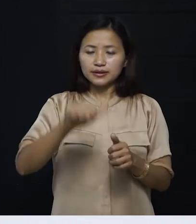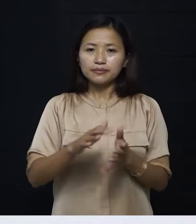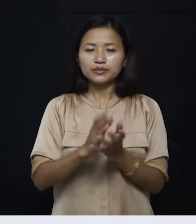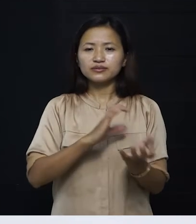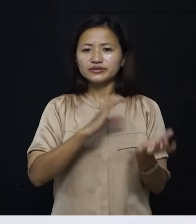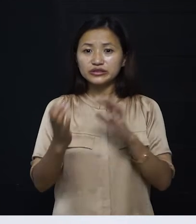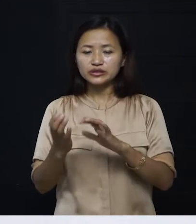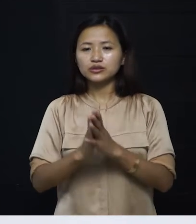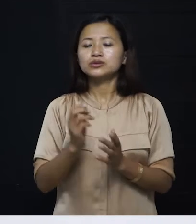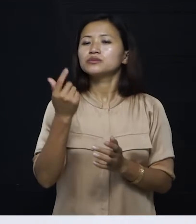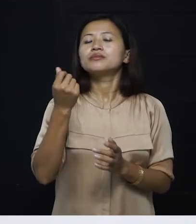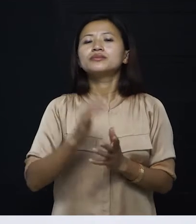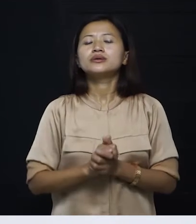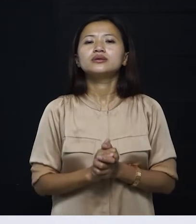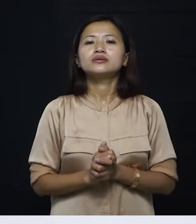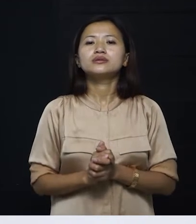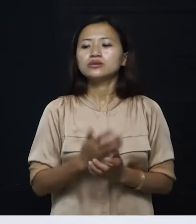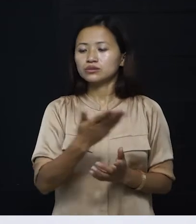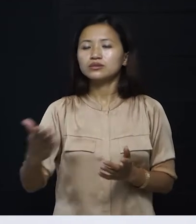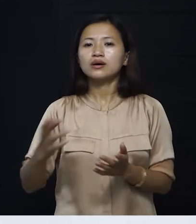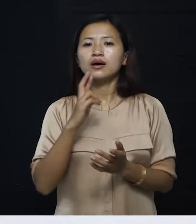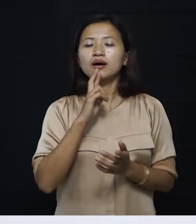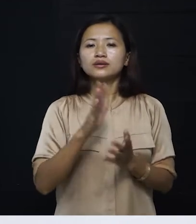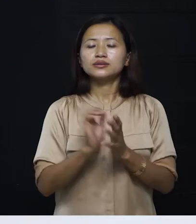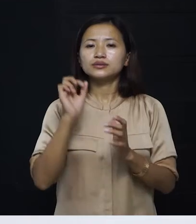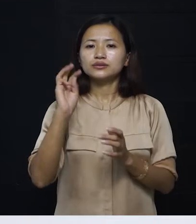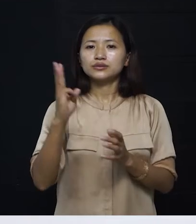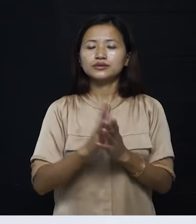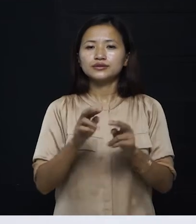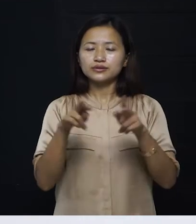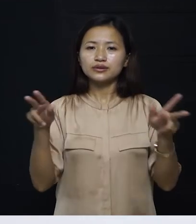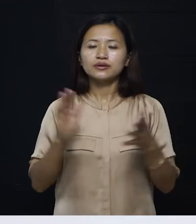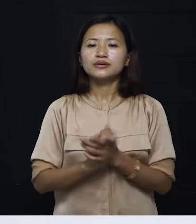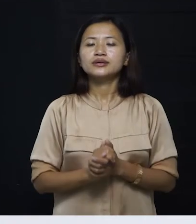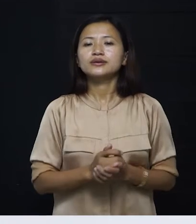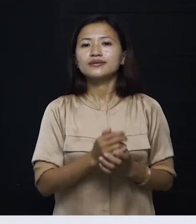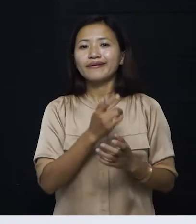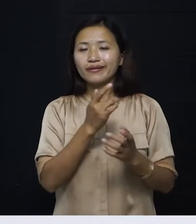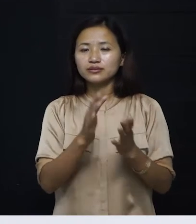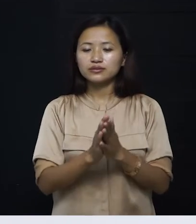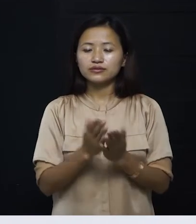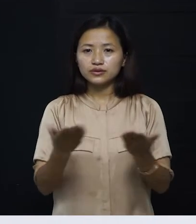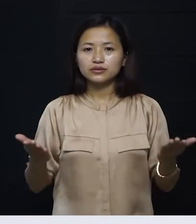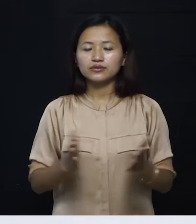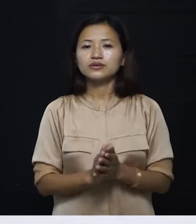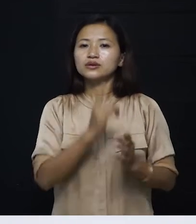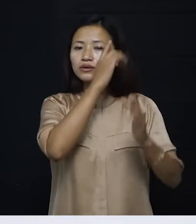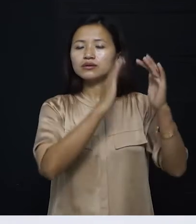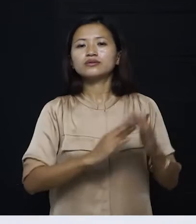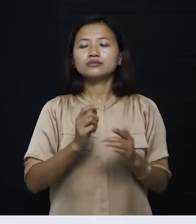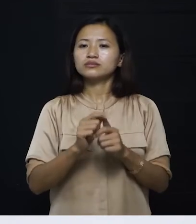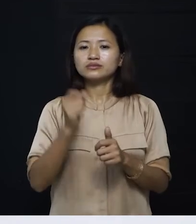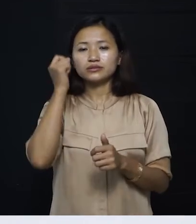into money. So those are the 3 different kinds of money. Okay, so I hope you have understood